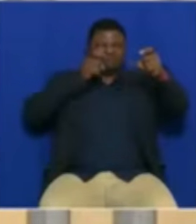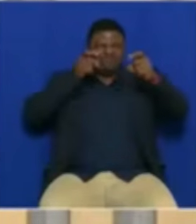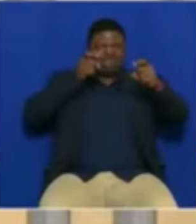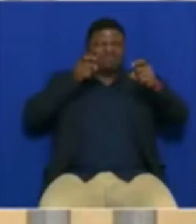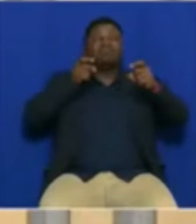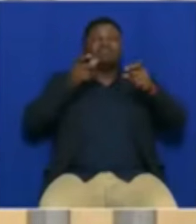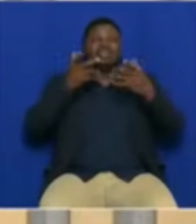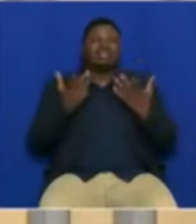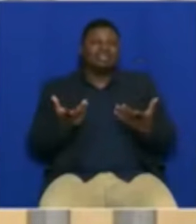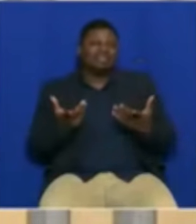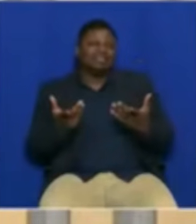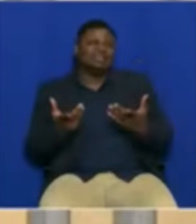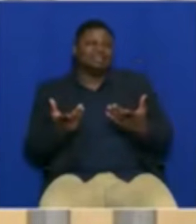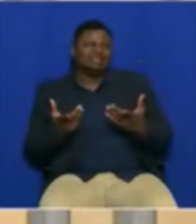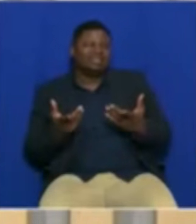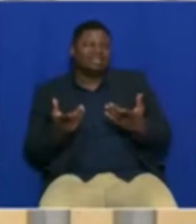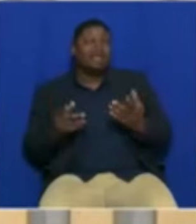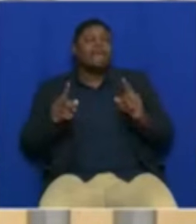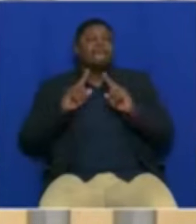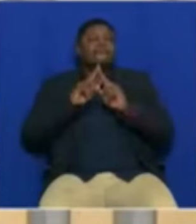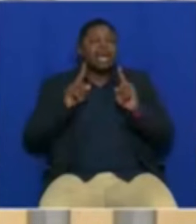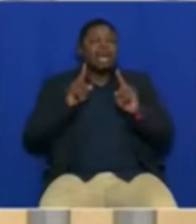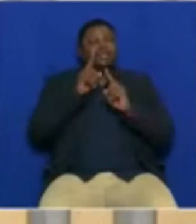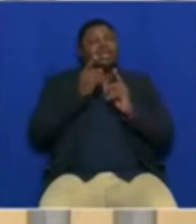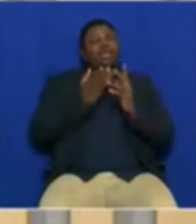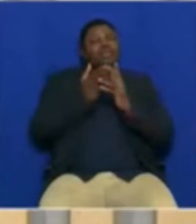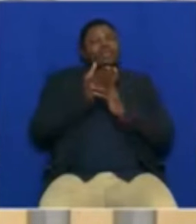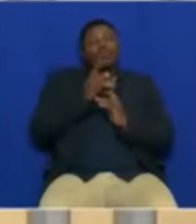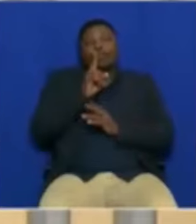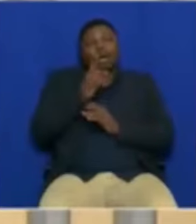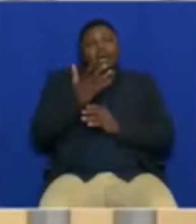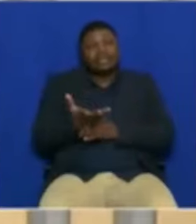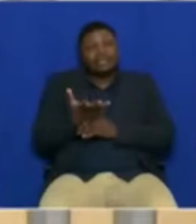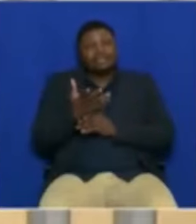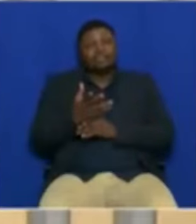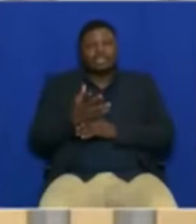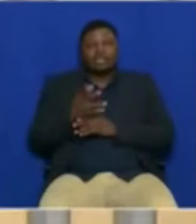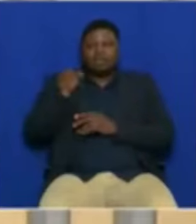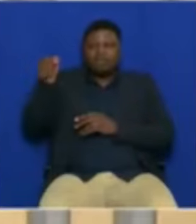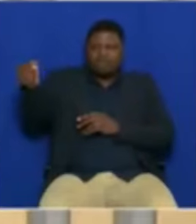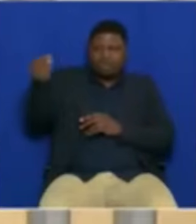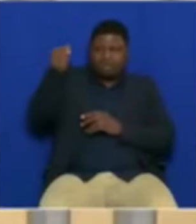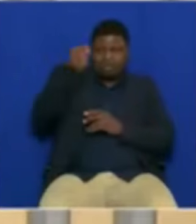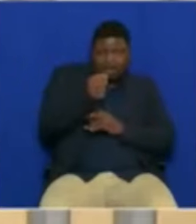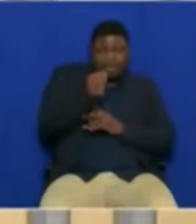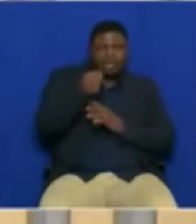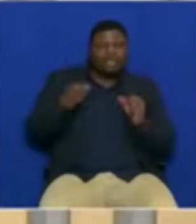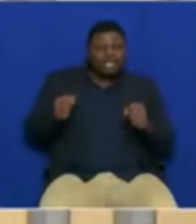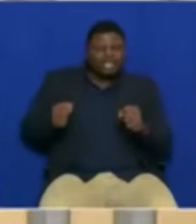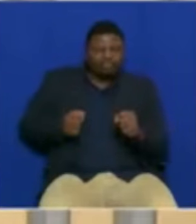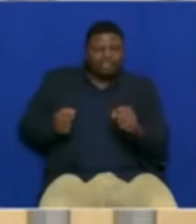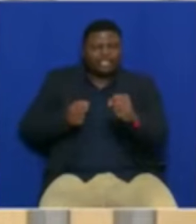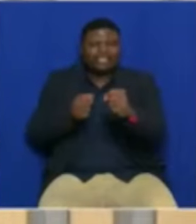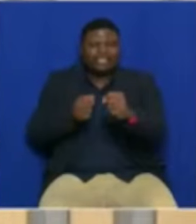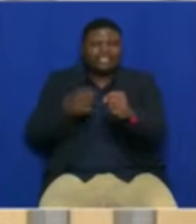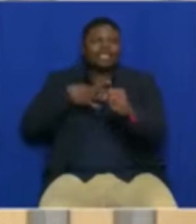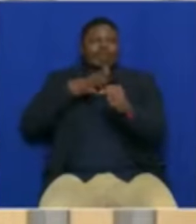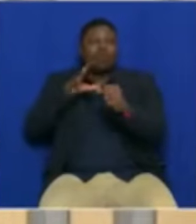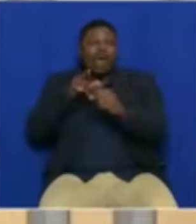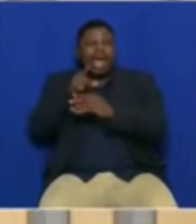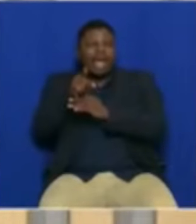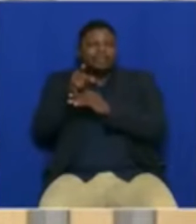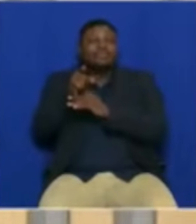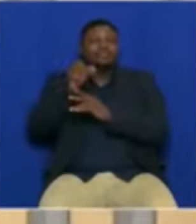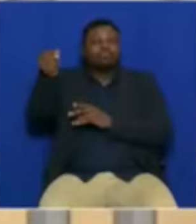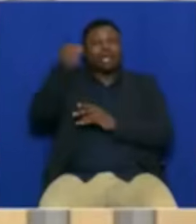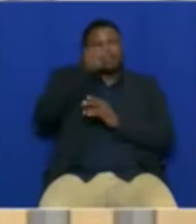intelligence with the appointments, these appointments are strategic for the capture of crime intelligence. It's not to say that particular person they